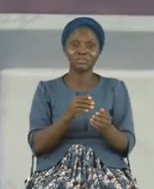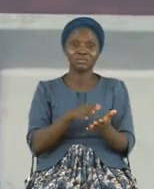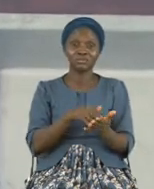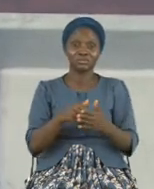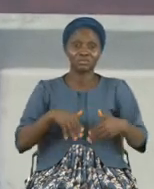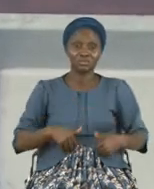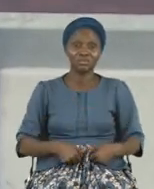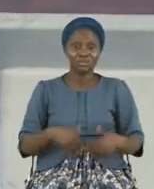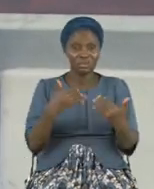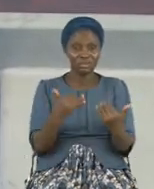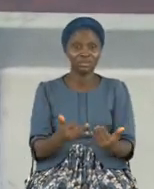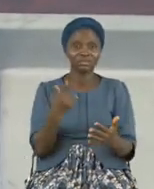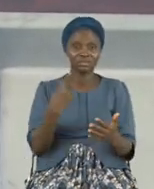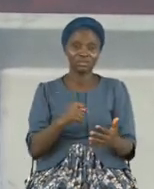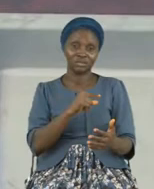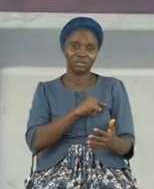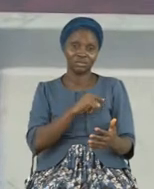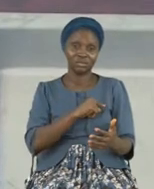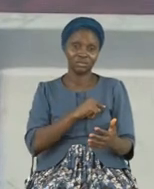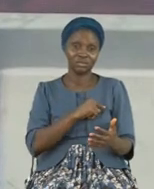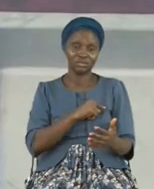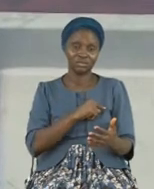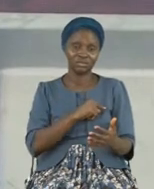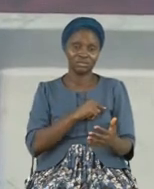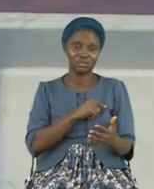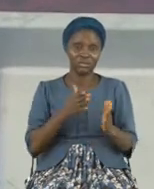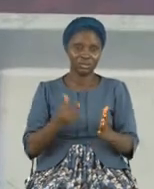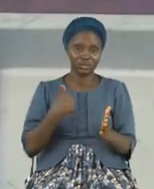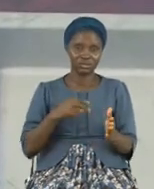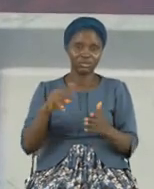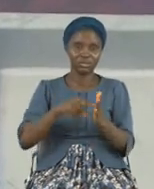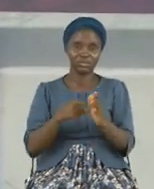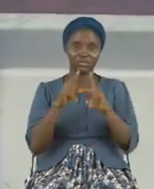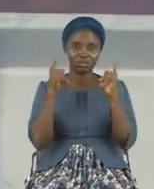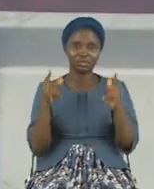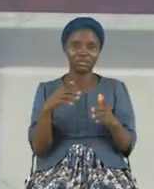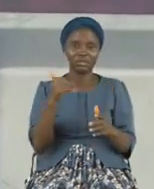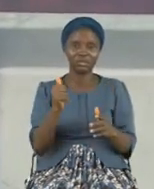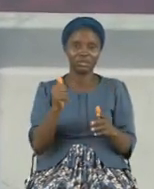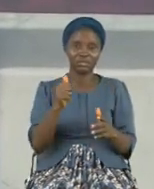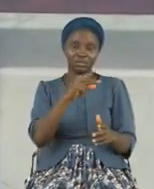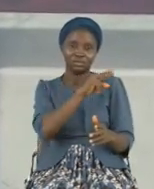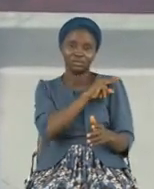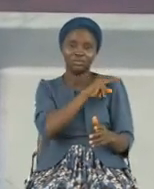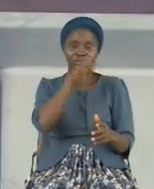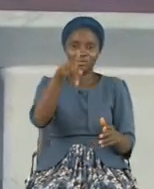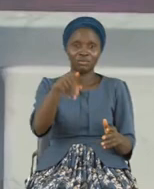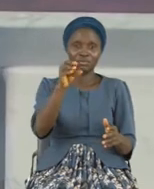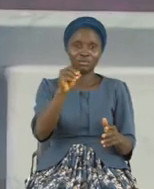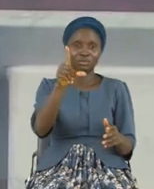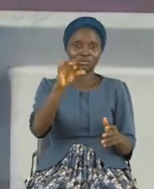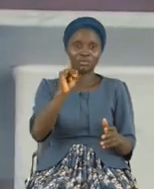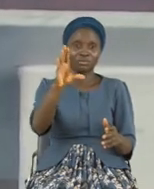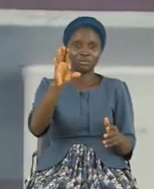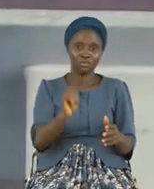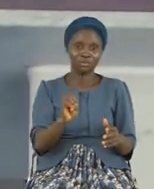the, let me use this language, the policeman on the inside, the policewoman